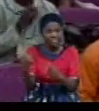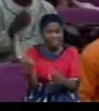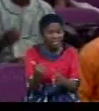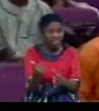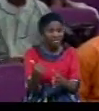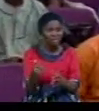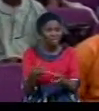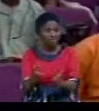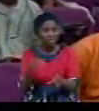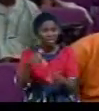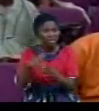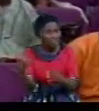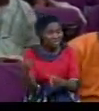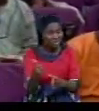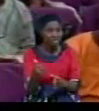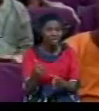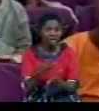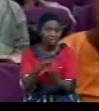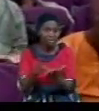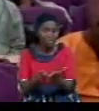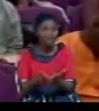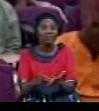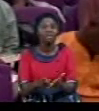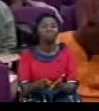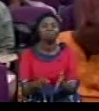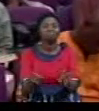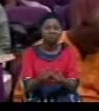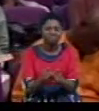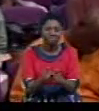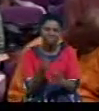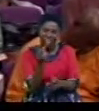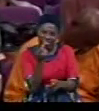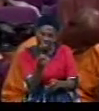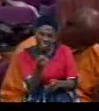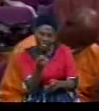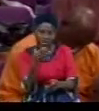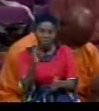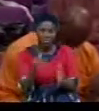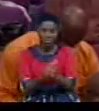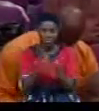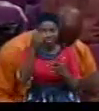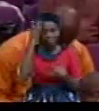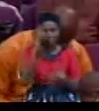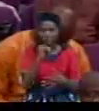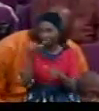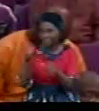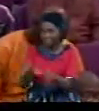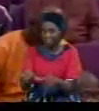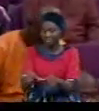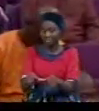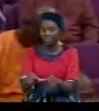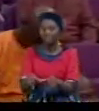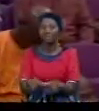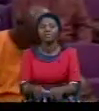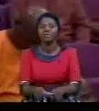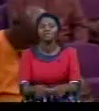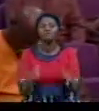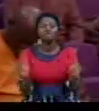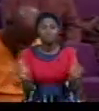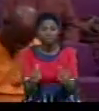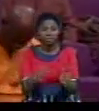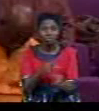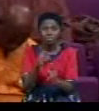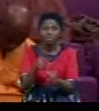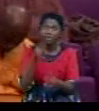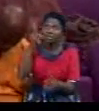in any shape even a little bit of the sickness will not remain the same thing when he saves